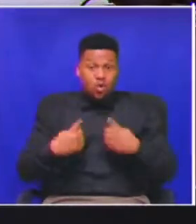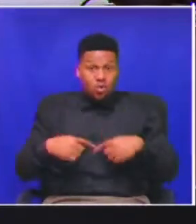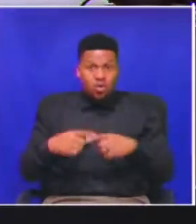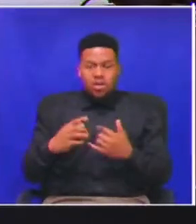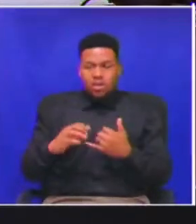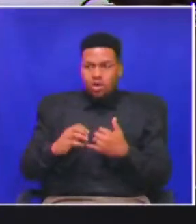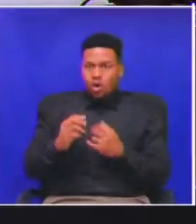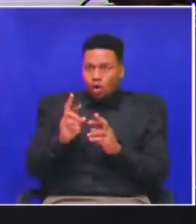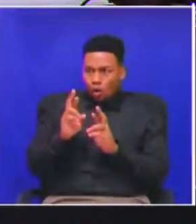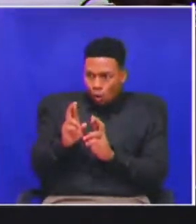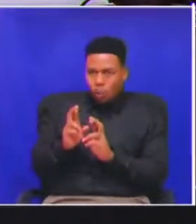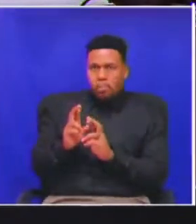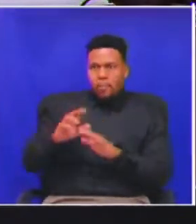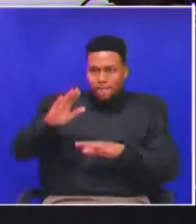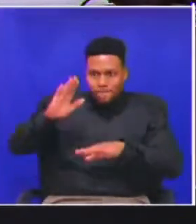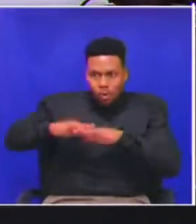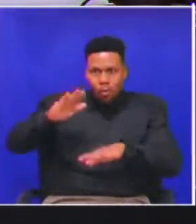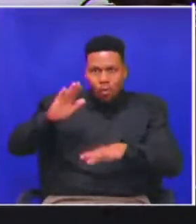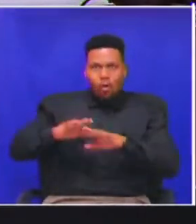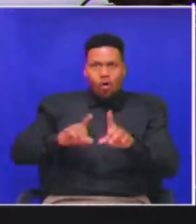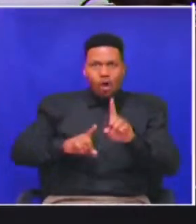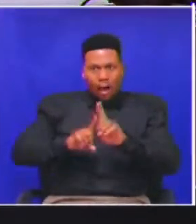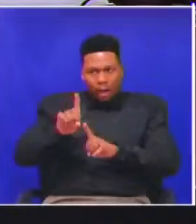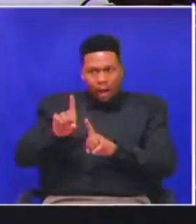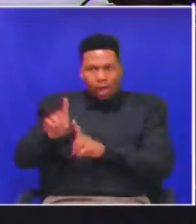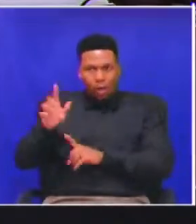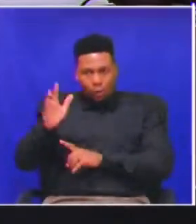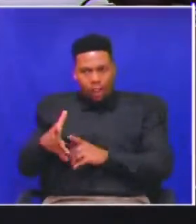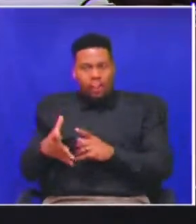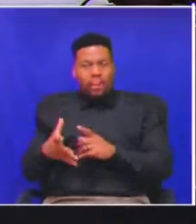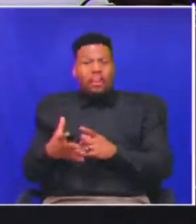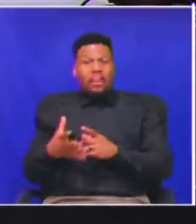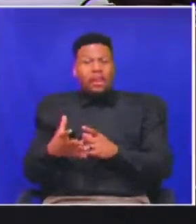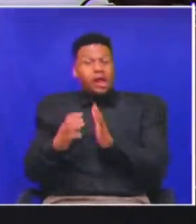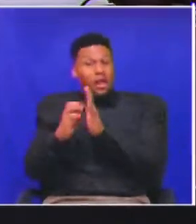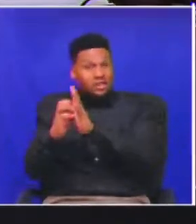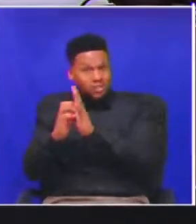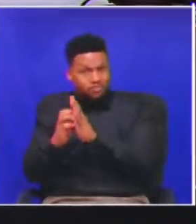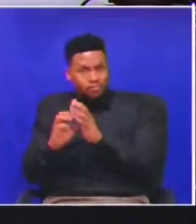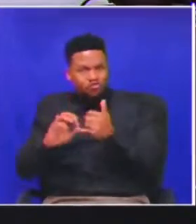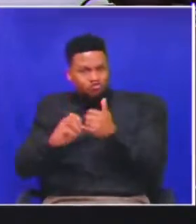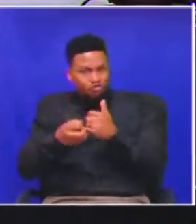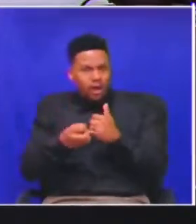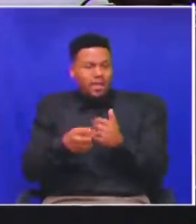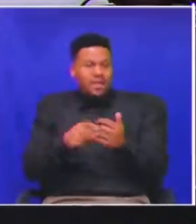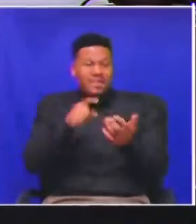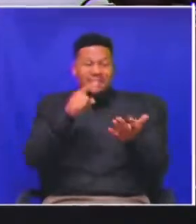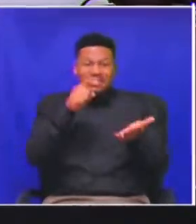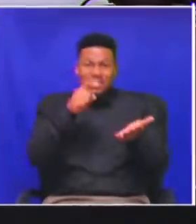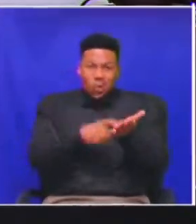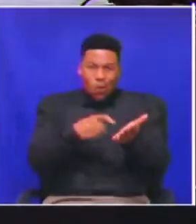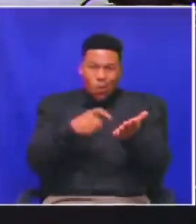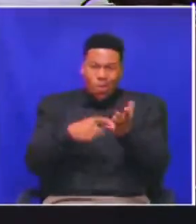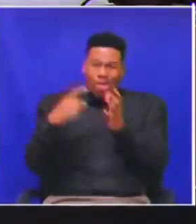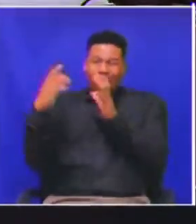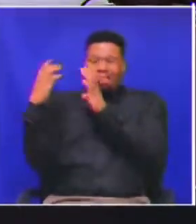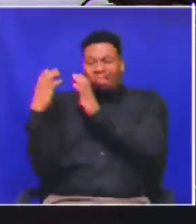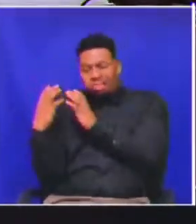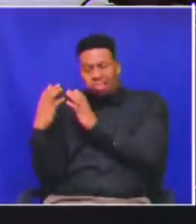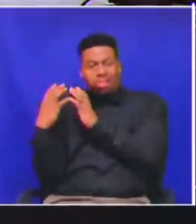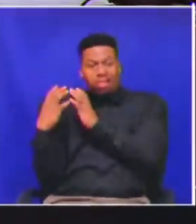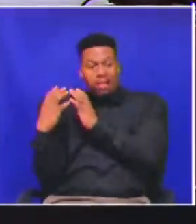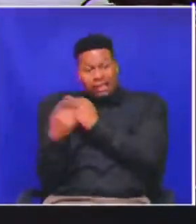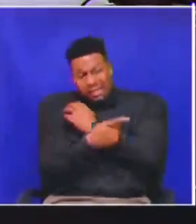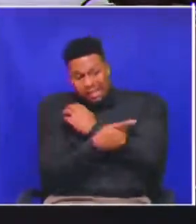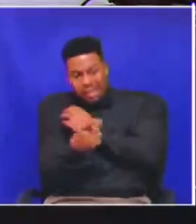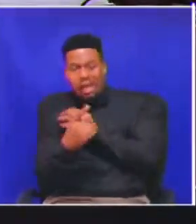successes by, for instance, getting the debt burden of many African countries being addressed, the